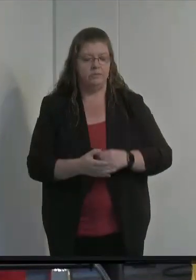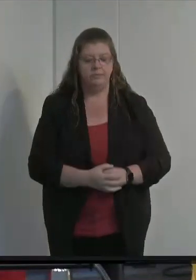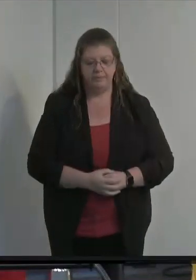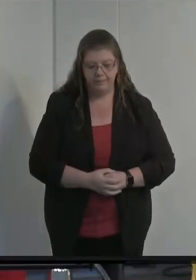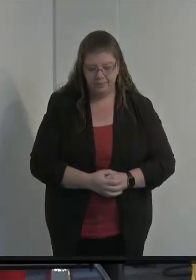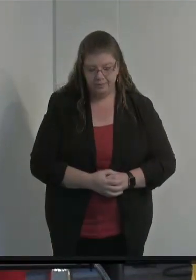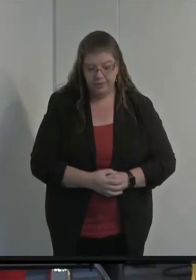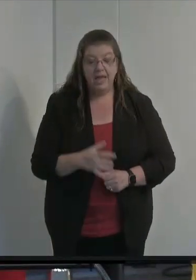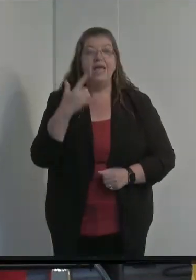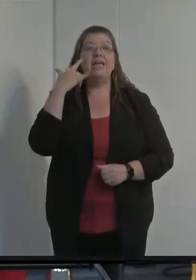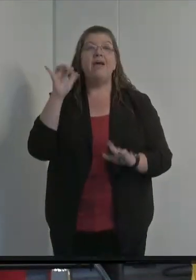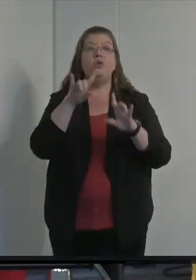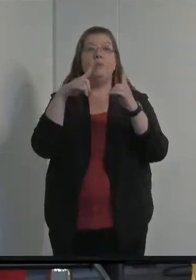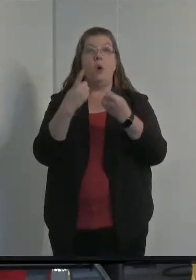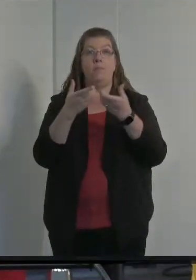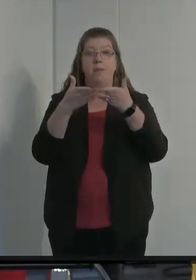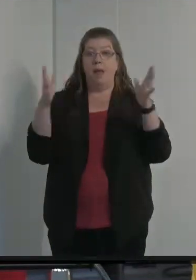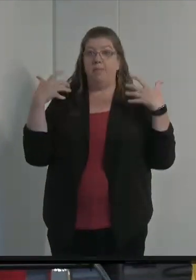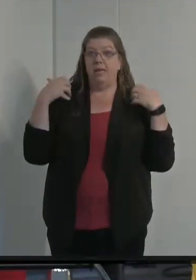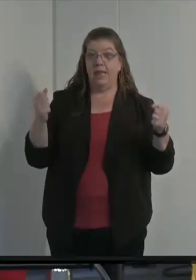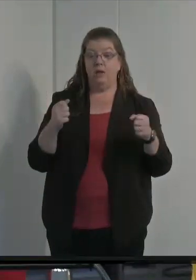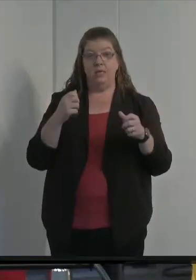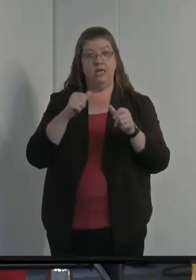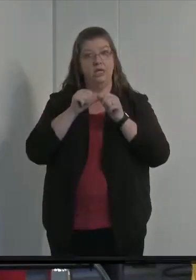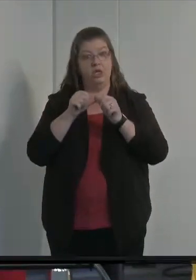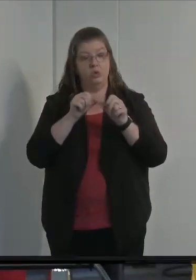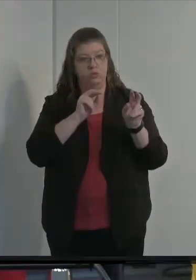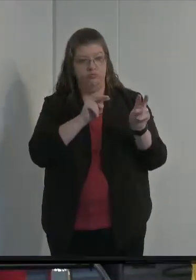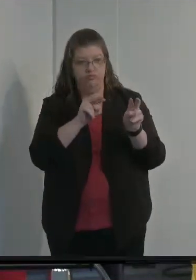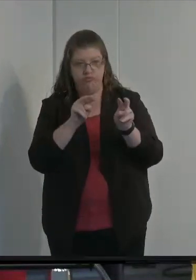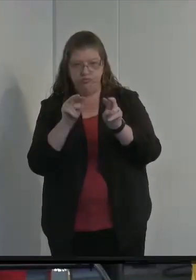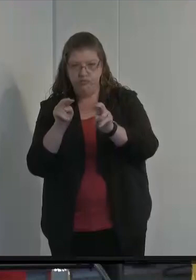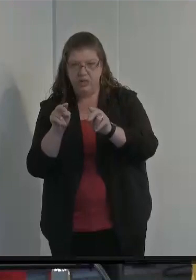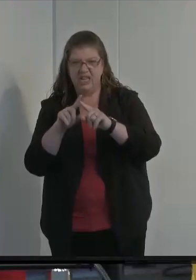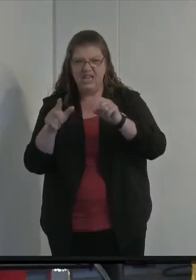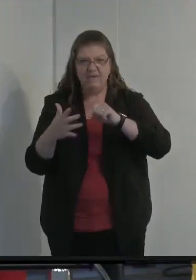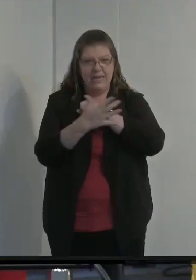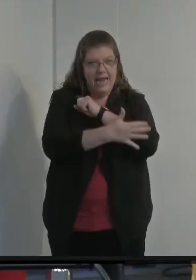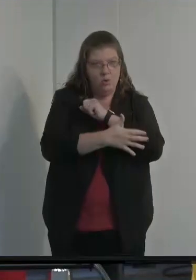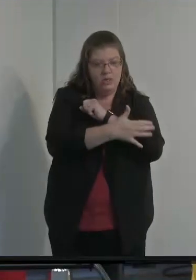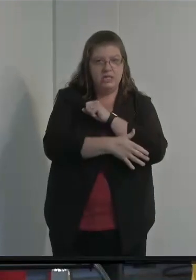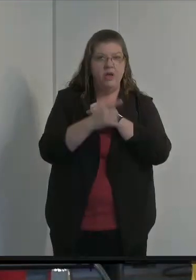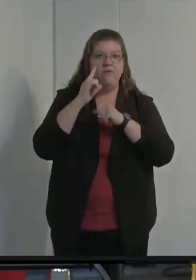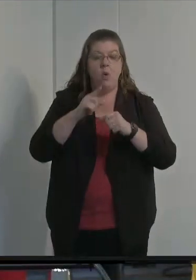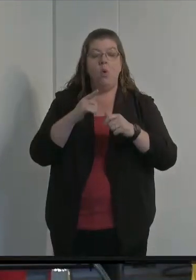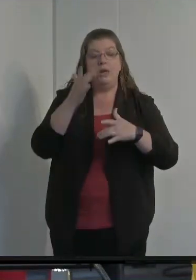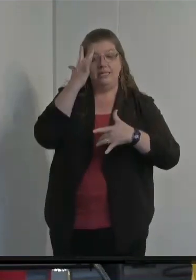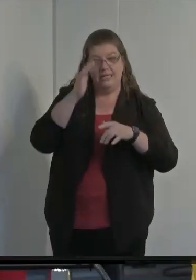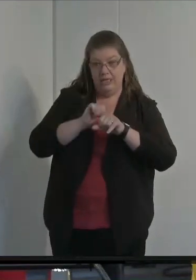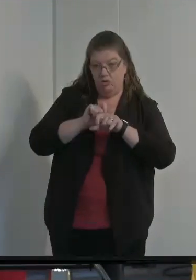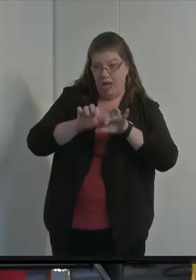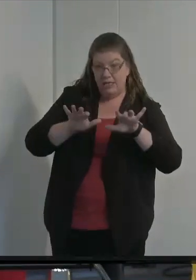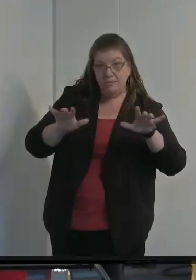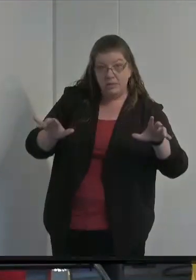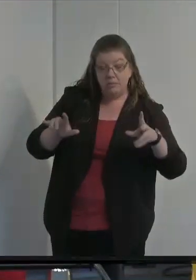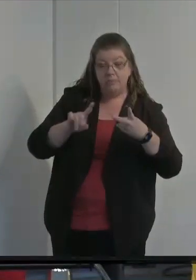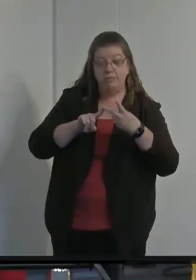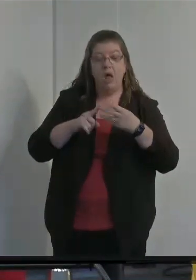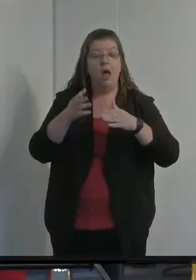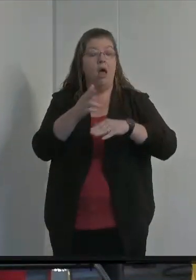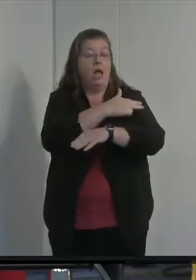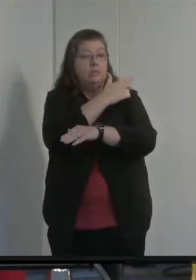of Public Health continues to closely monitor counties for elevated disease transmission, increasing